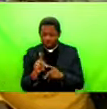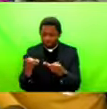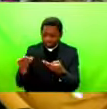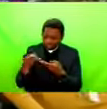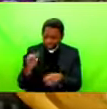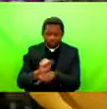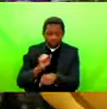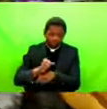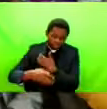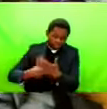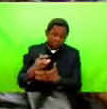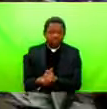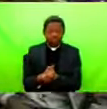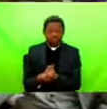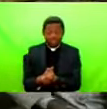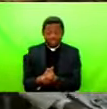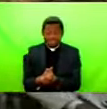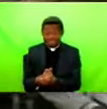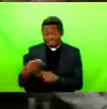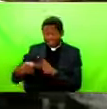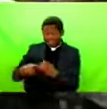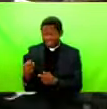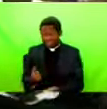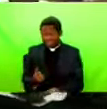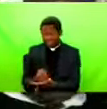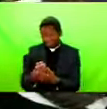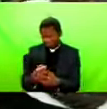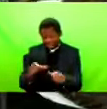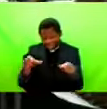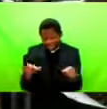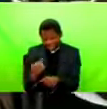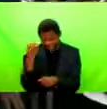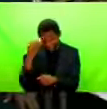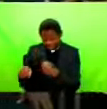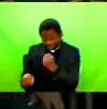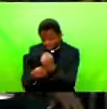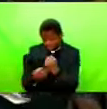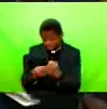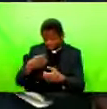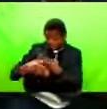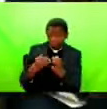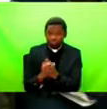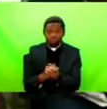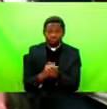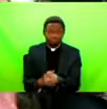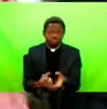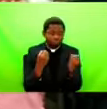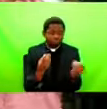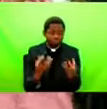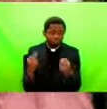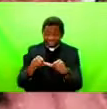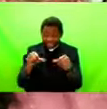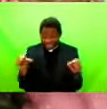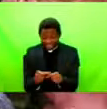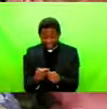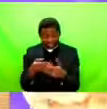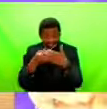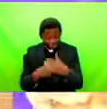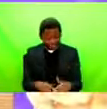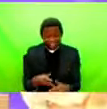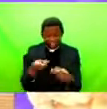of the area heads and their support. The numerous area leaders and district